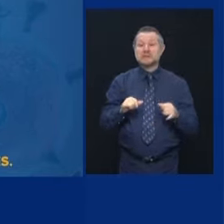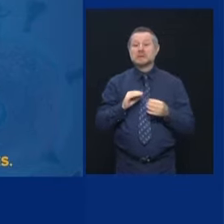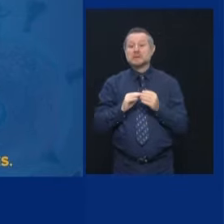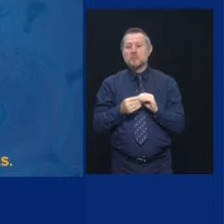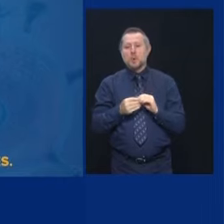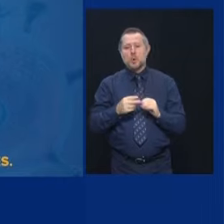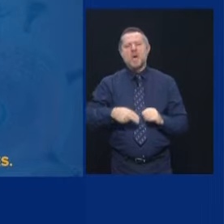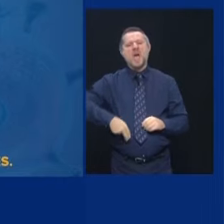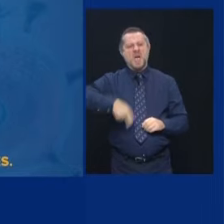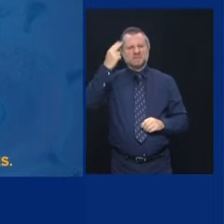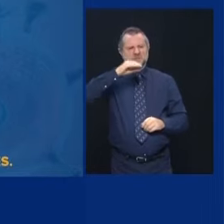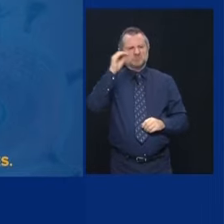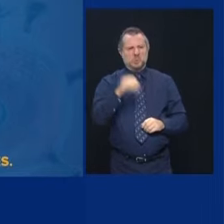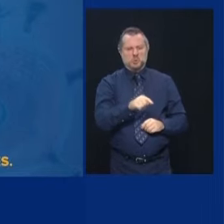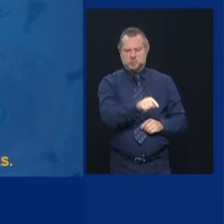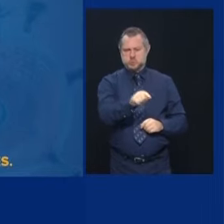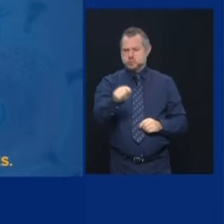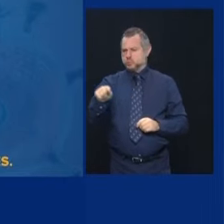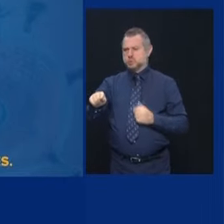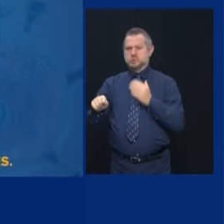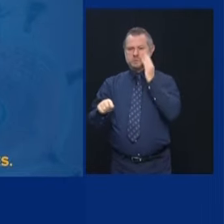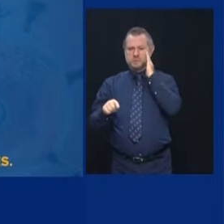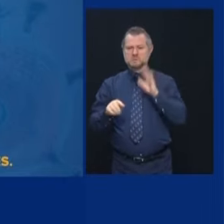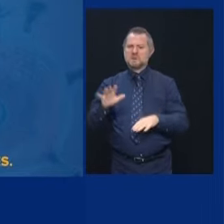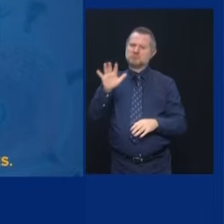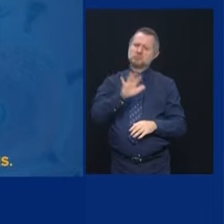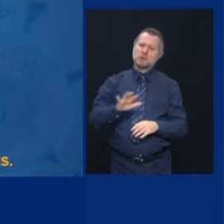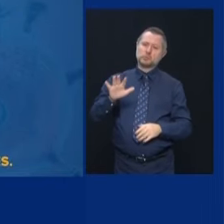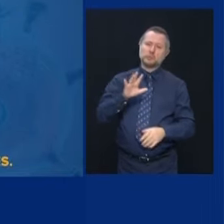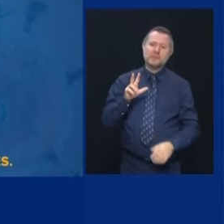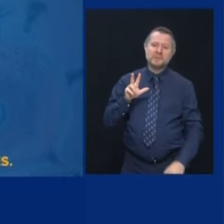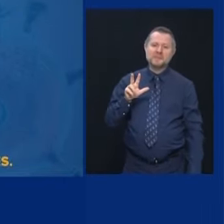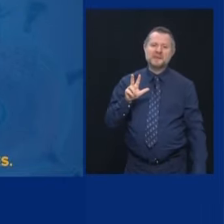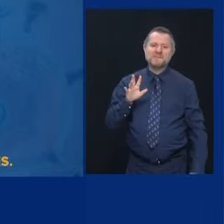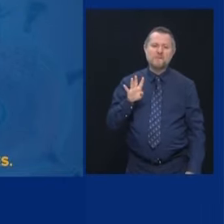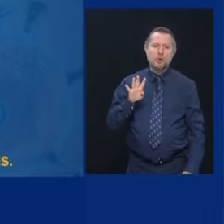higher, about 3%, 4%.